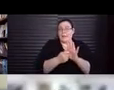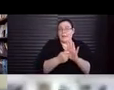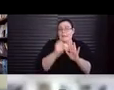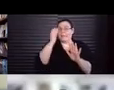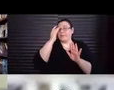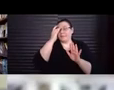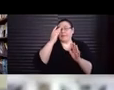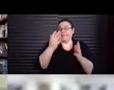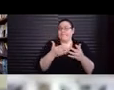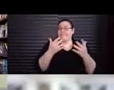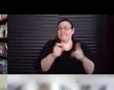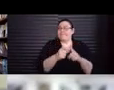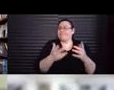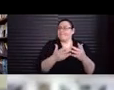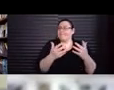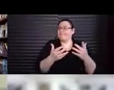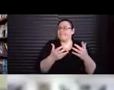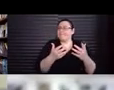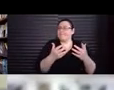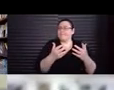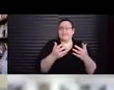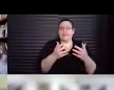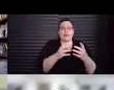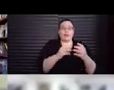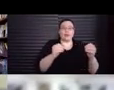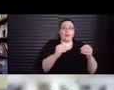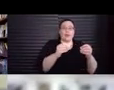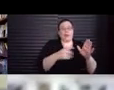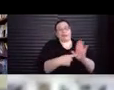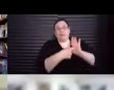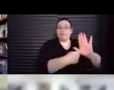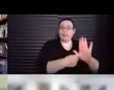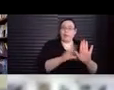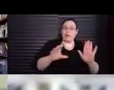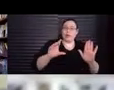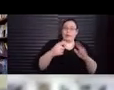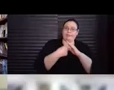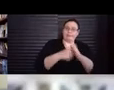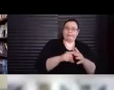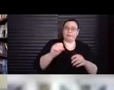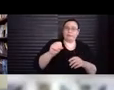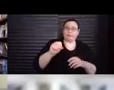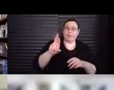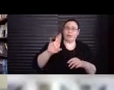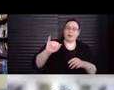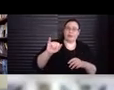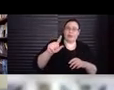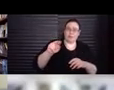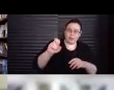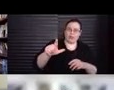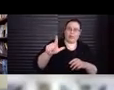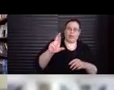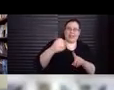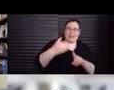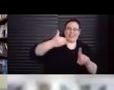you know, show their racial origin, you know, he would say being able to trace that. About the documentation